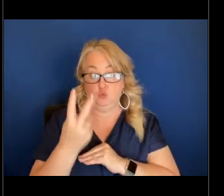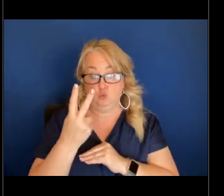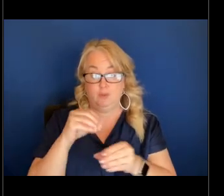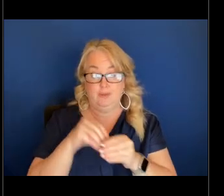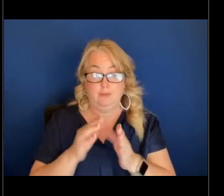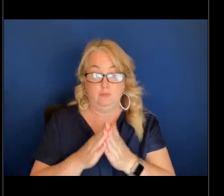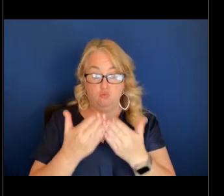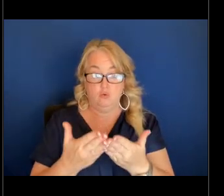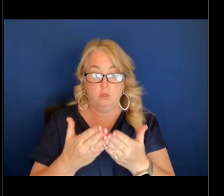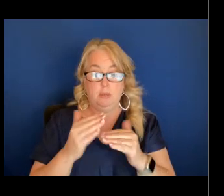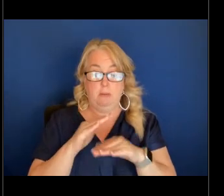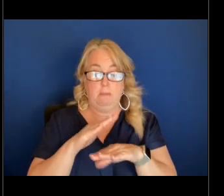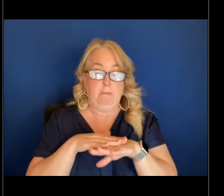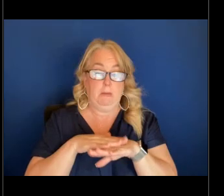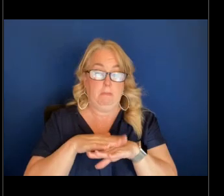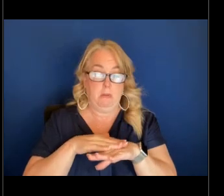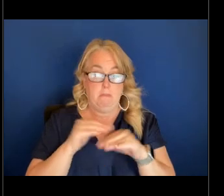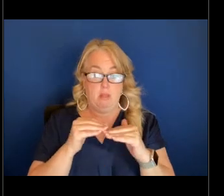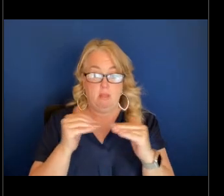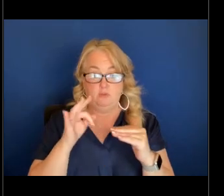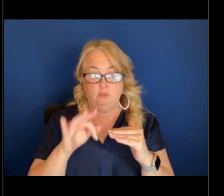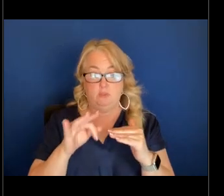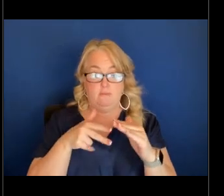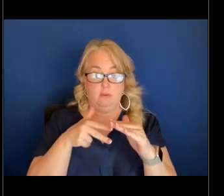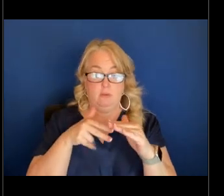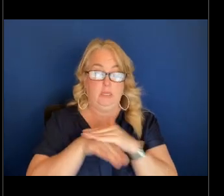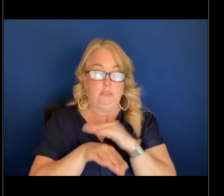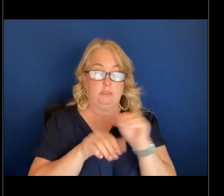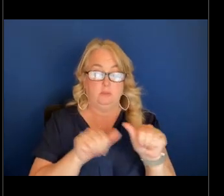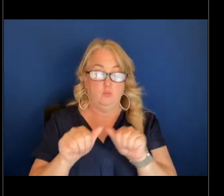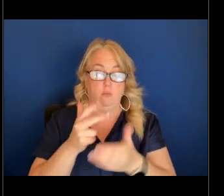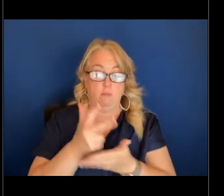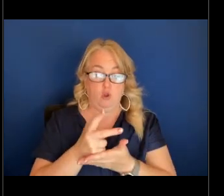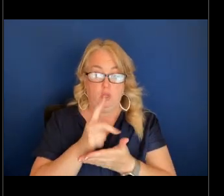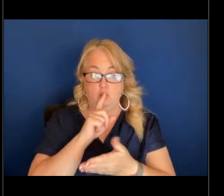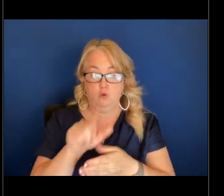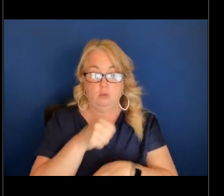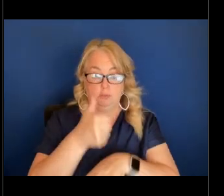minimum levels of accessible parking are established.